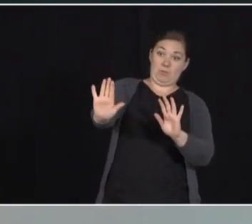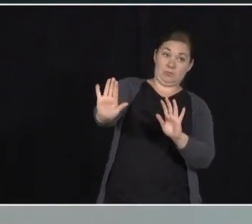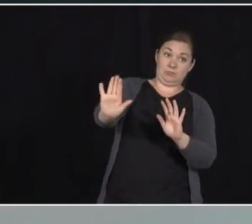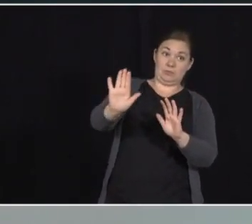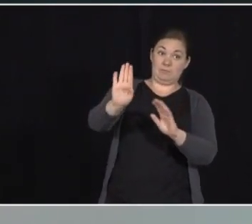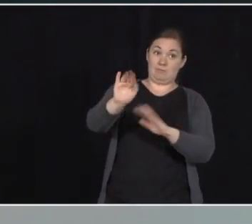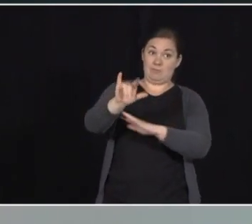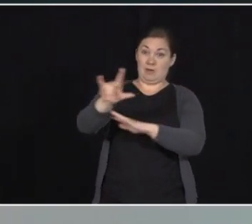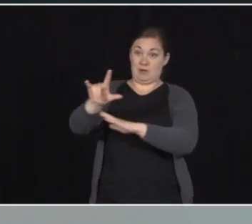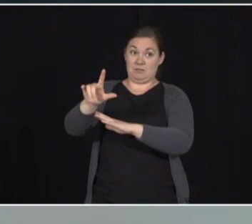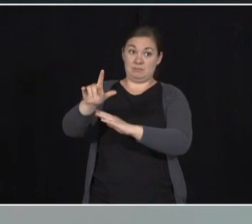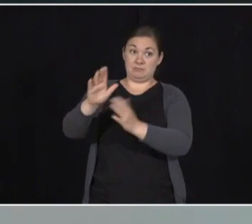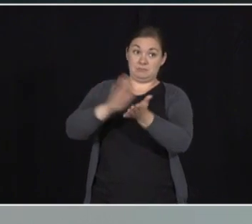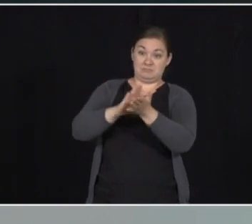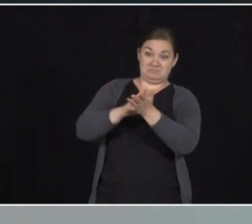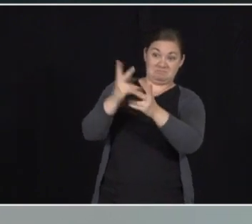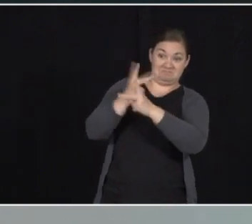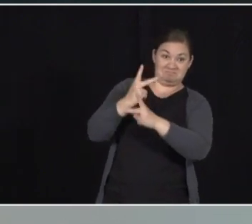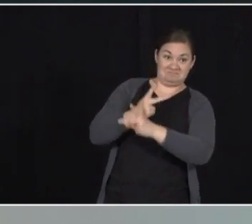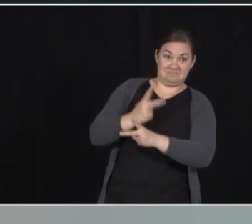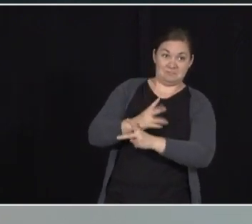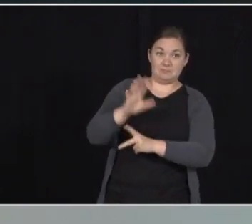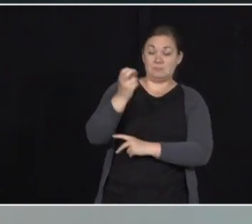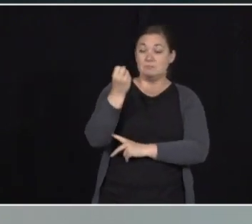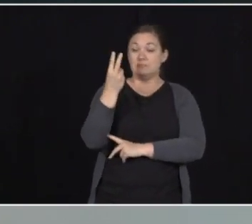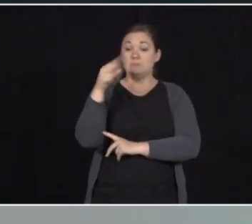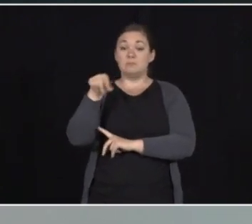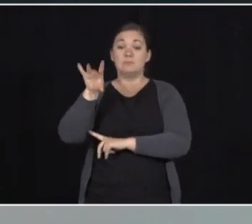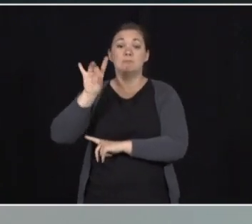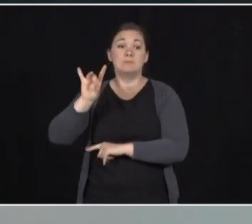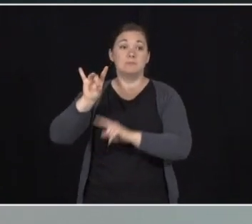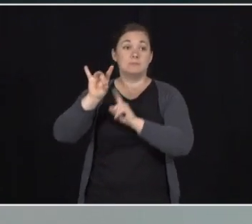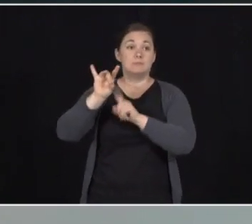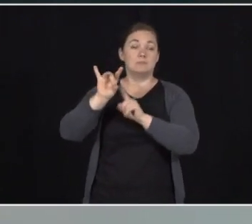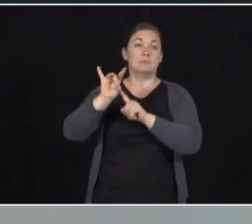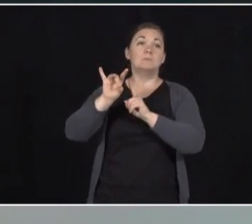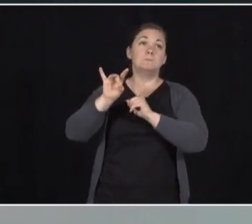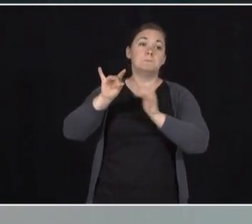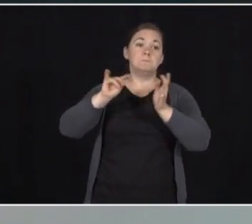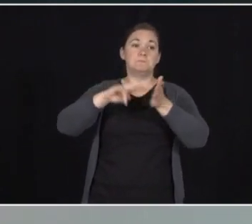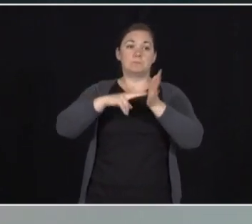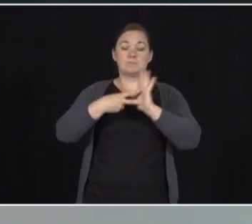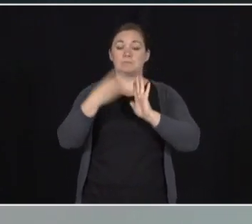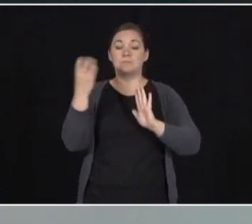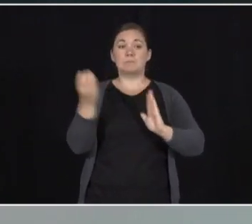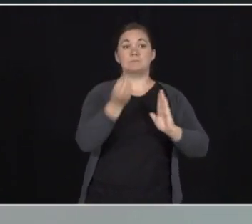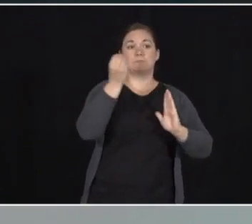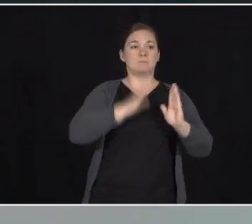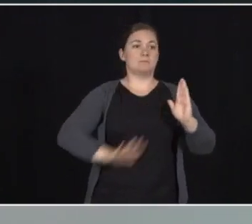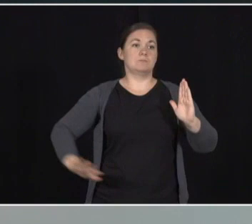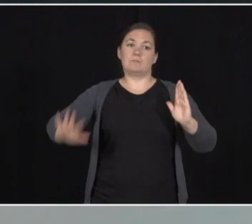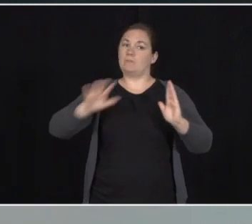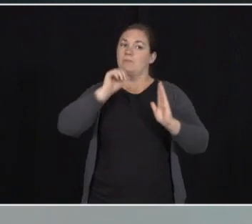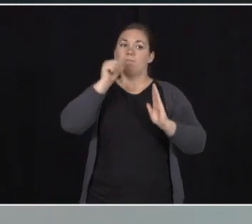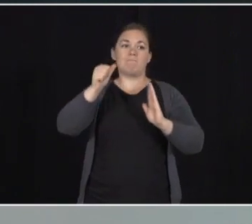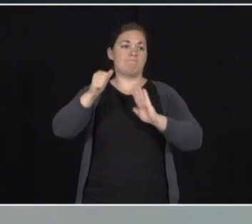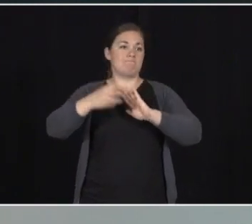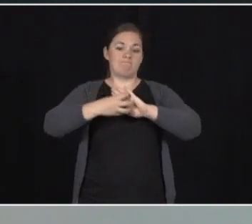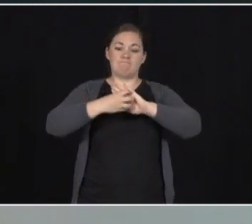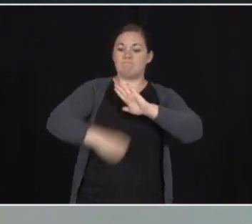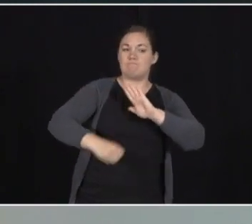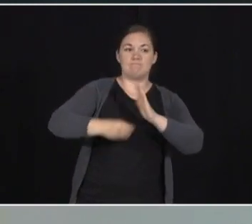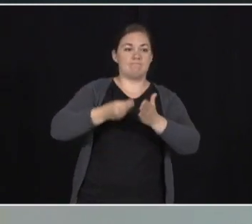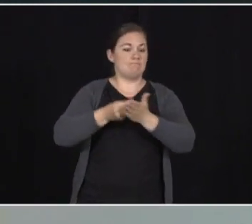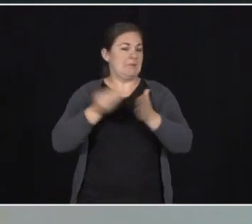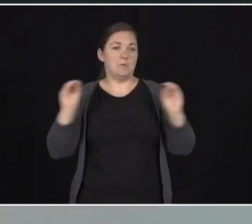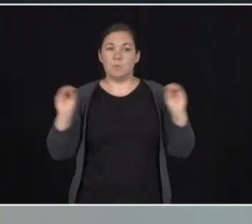crunching, but the 12.8 cents, of course, is cost neutral for the province. And it's lower than the on-peak